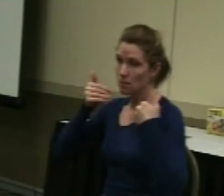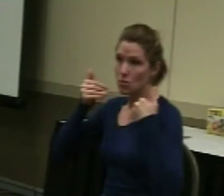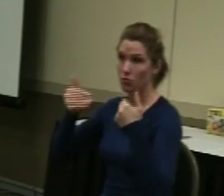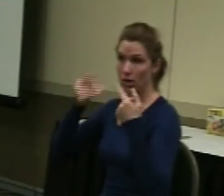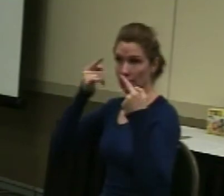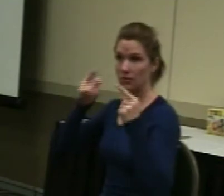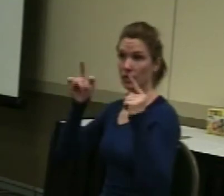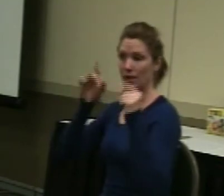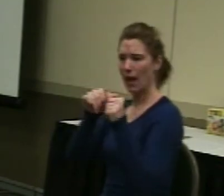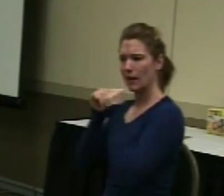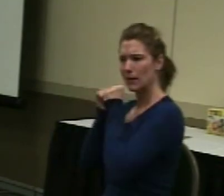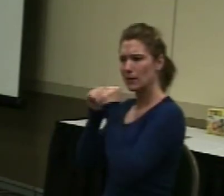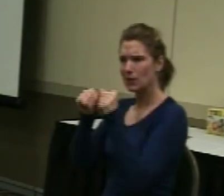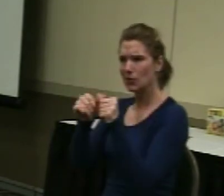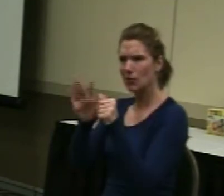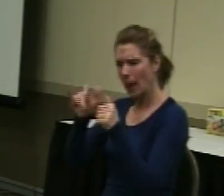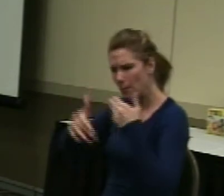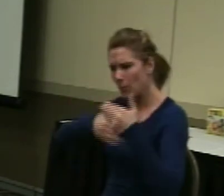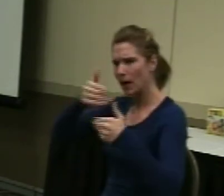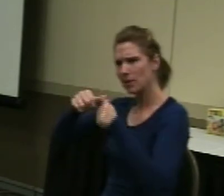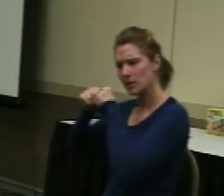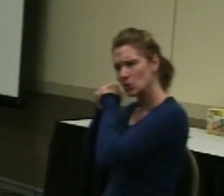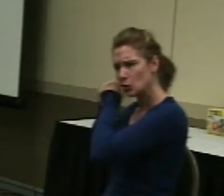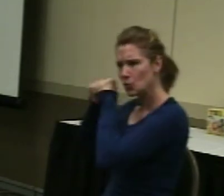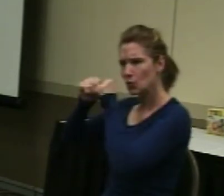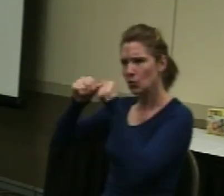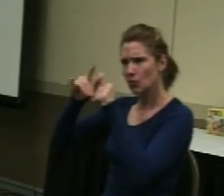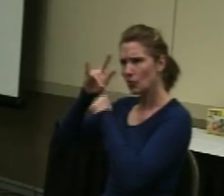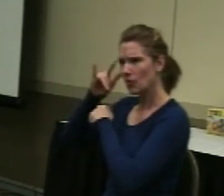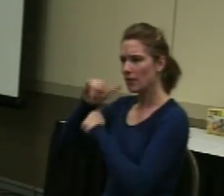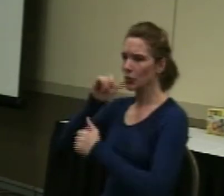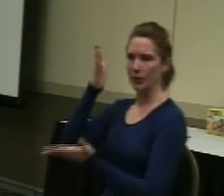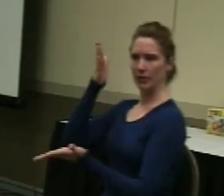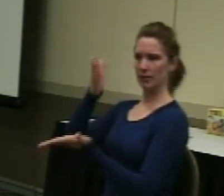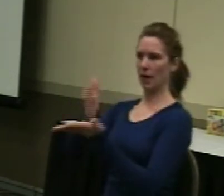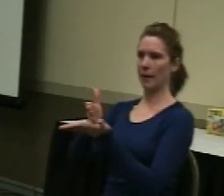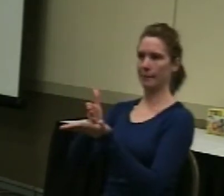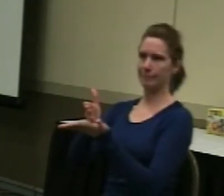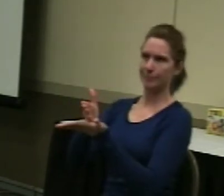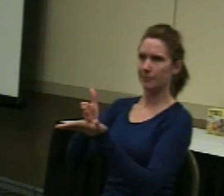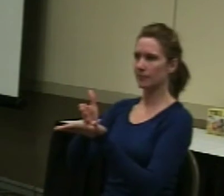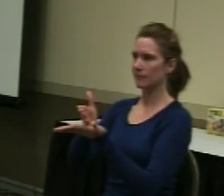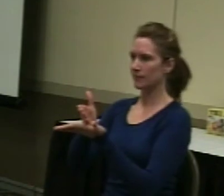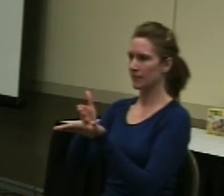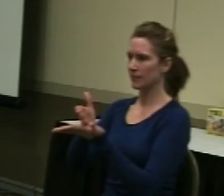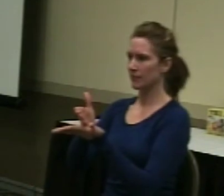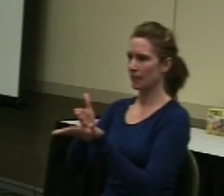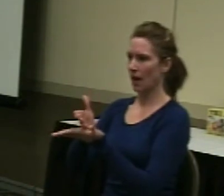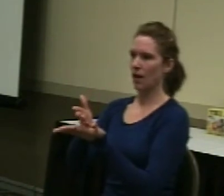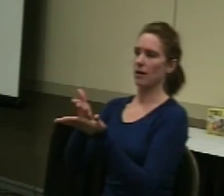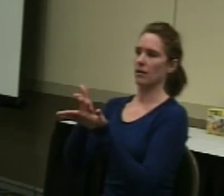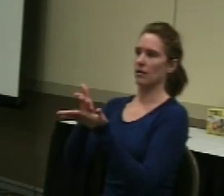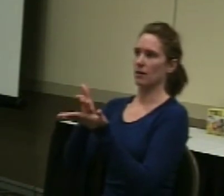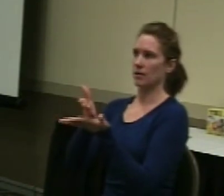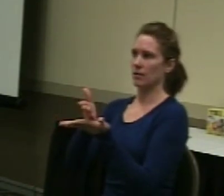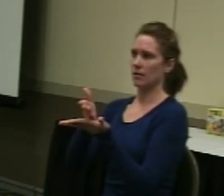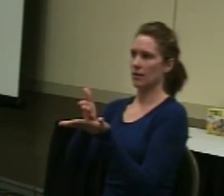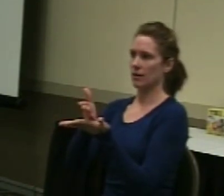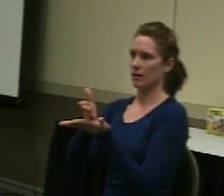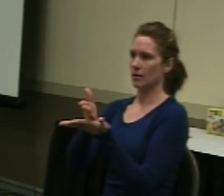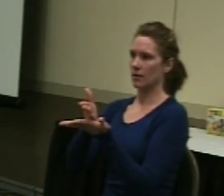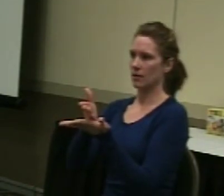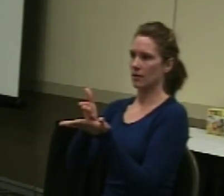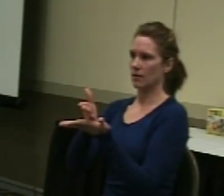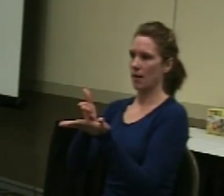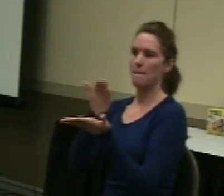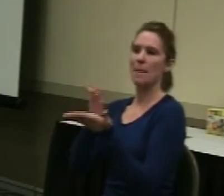it's a continued process. You don't just stop it when you get to the point of, maybe it's the